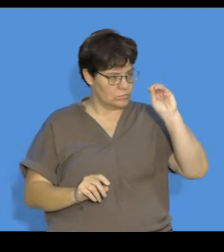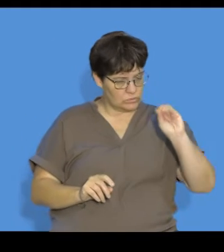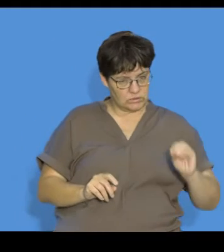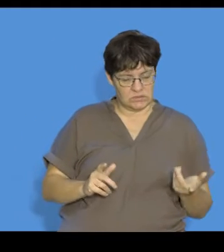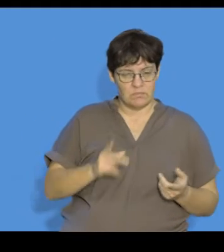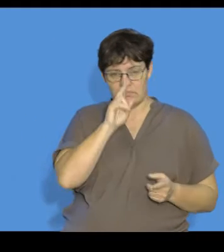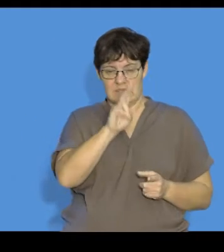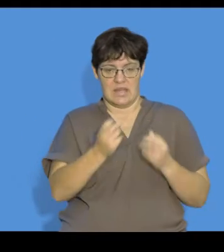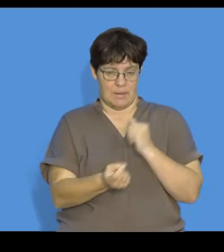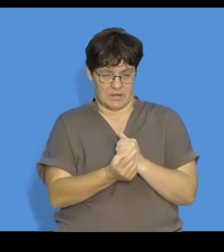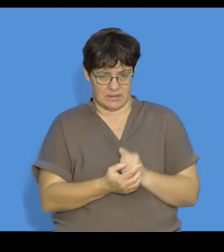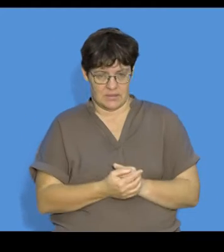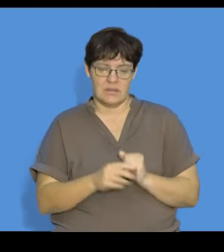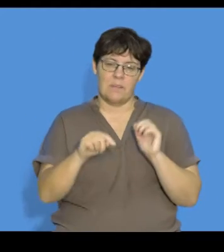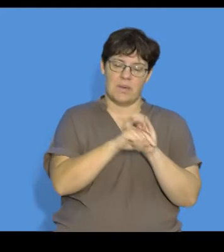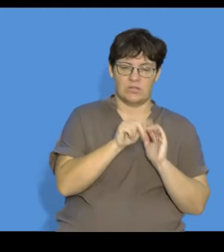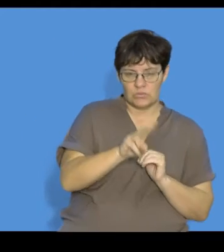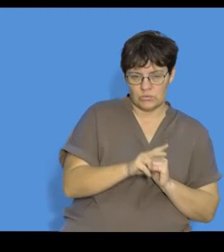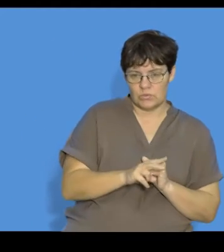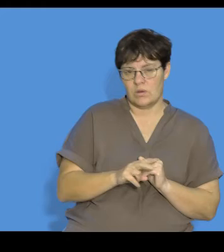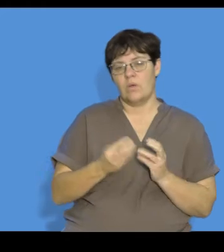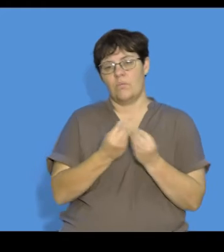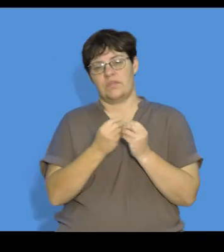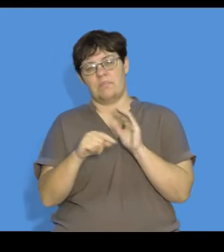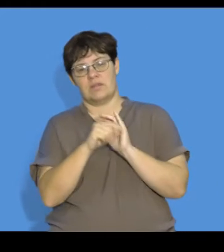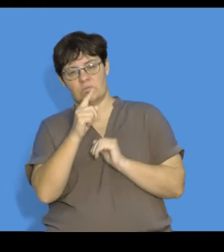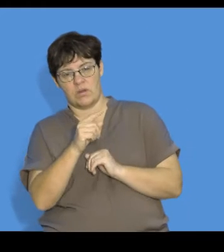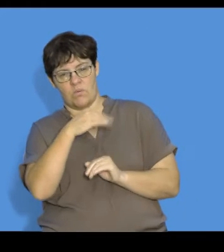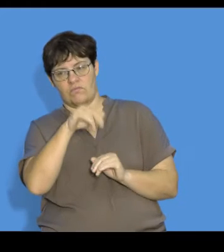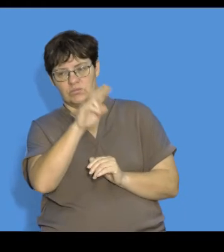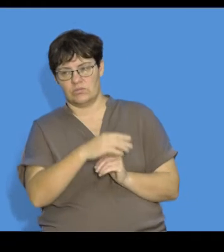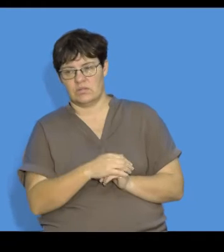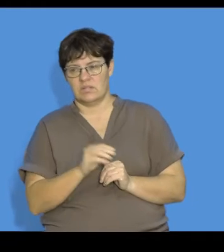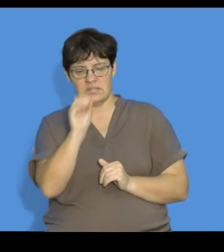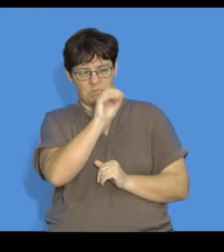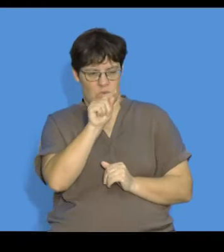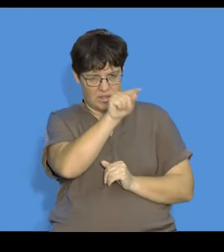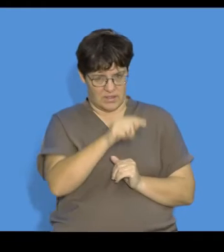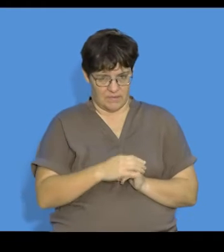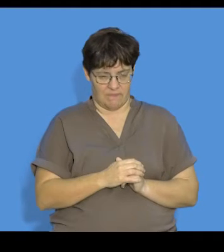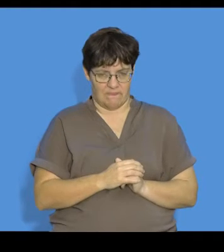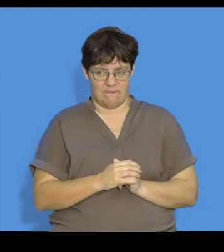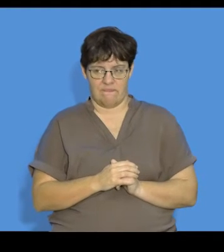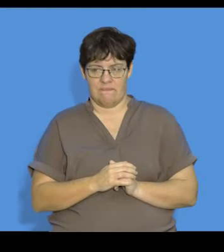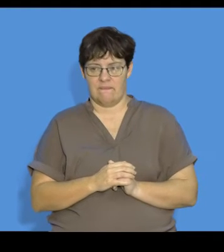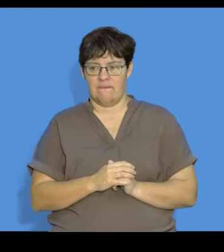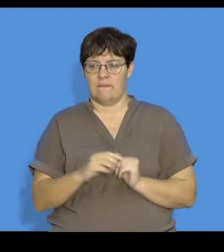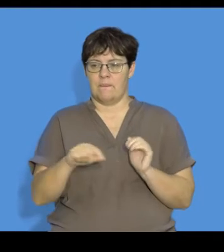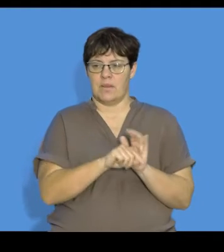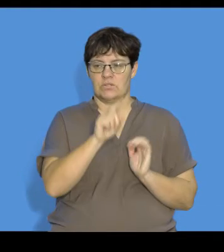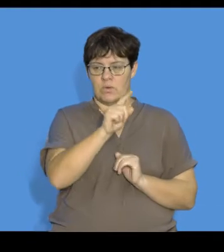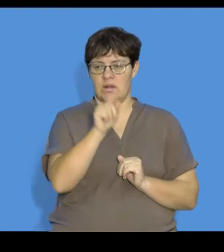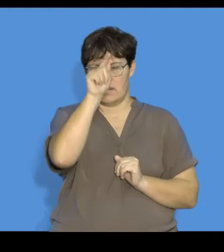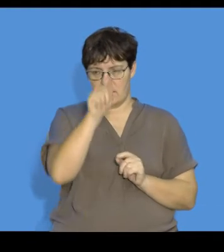that minus 2 goes with minus 1 over 2, which is somewhere there. Minus 1 goes with